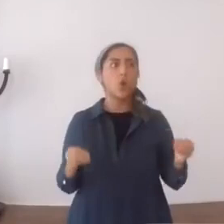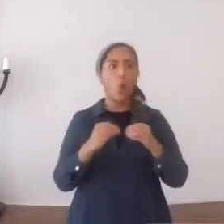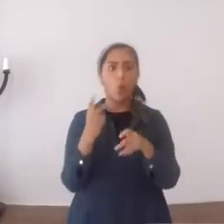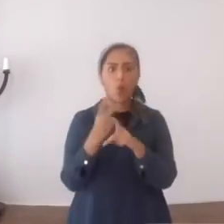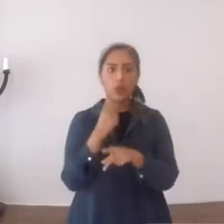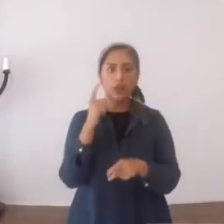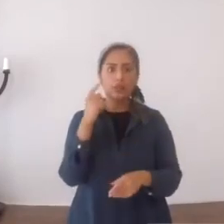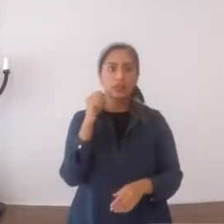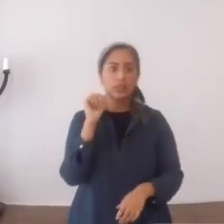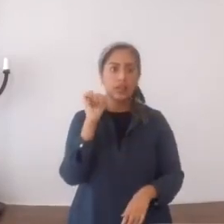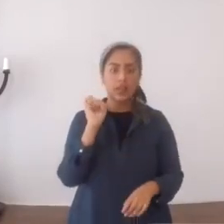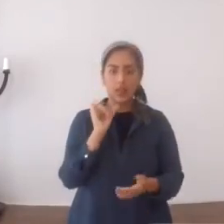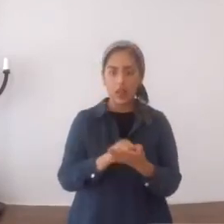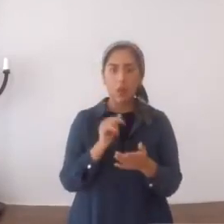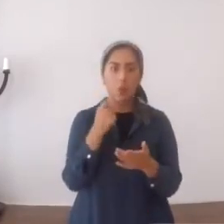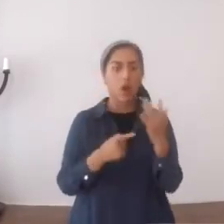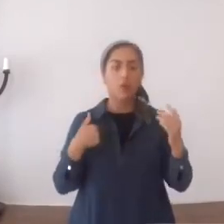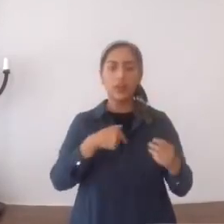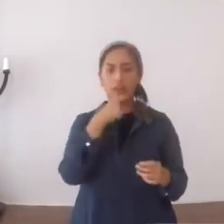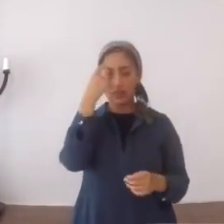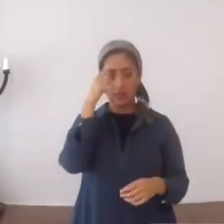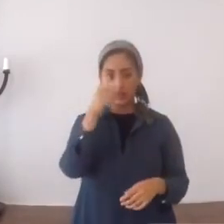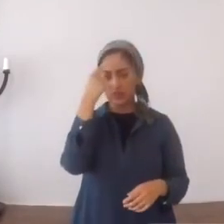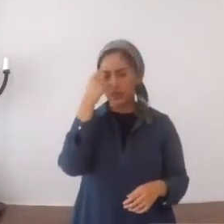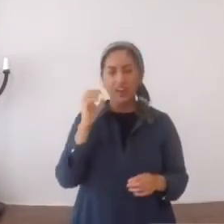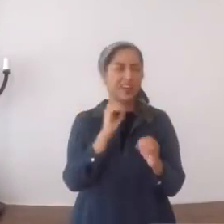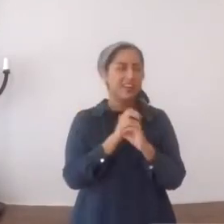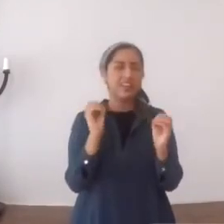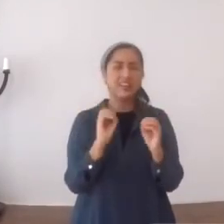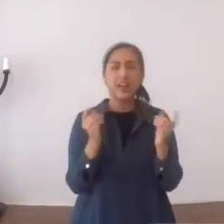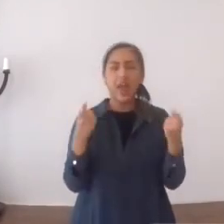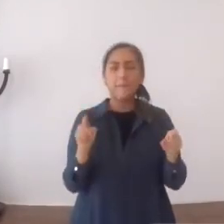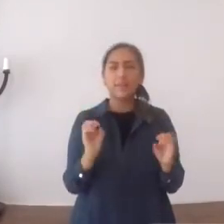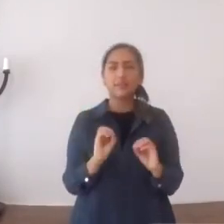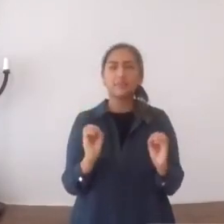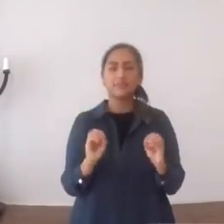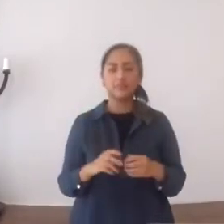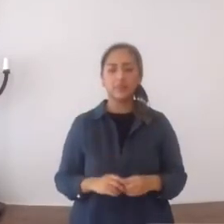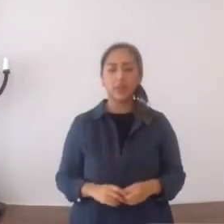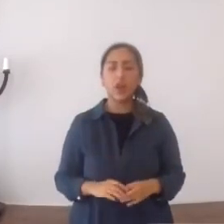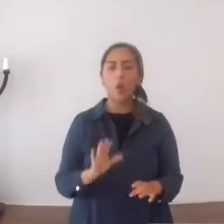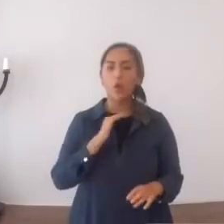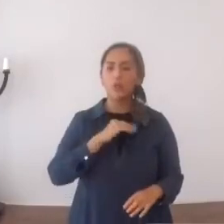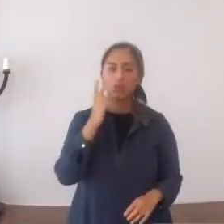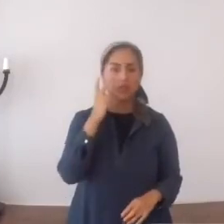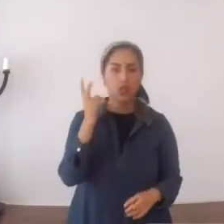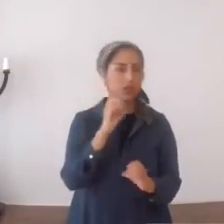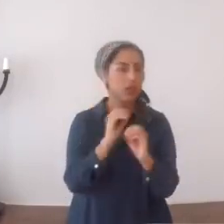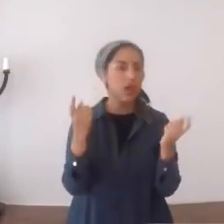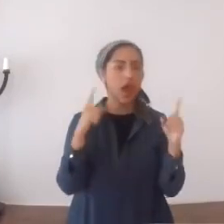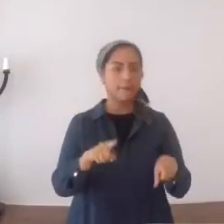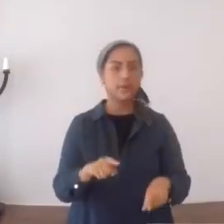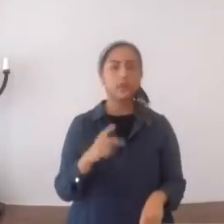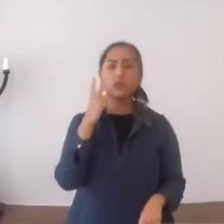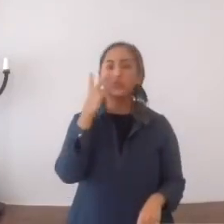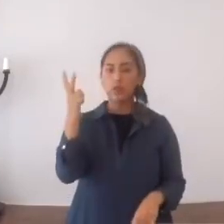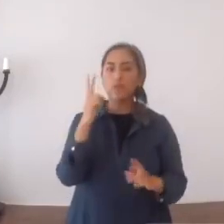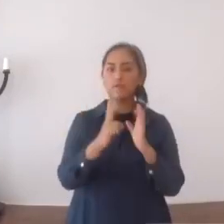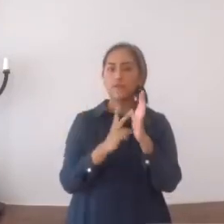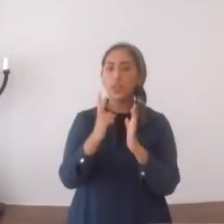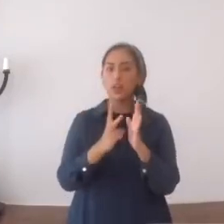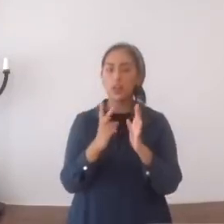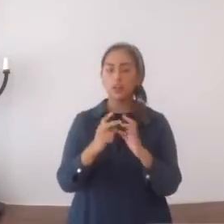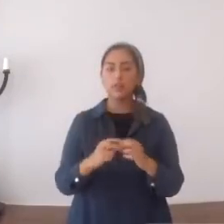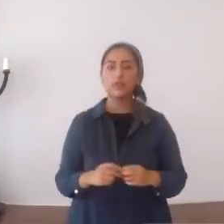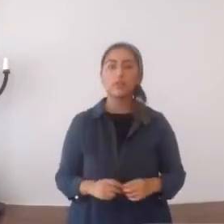grave de lo que pensamos. thing is even worse than Tú we can dirás, no imagine. pasa nada. And you might say nothing is happening. Vamos a ver si no pasa nada. We're going to see Vamos if a ver nothing este